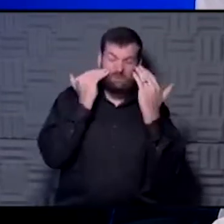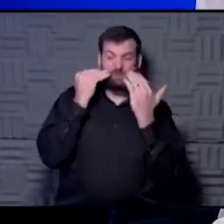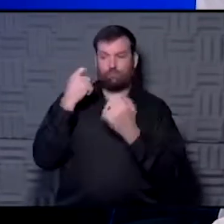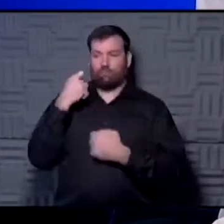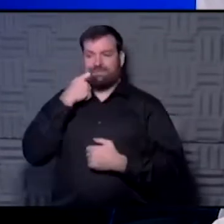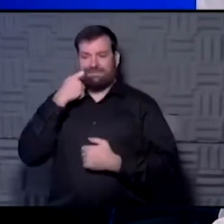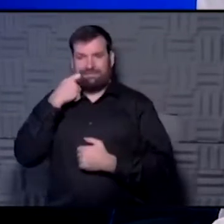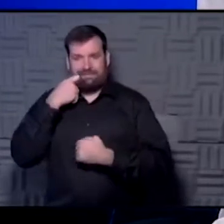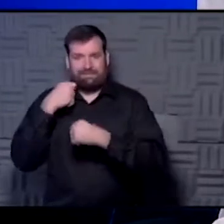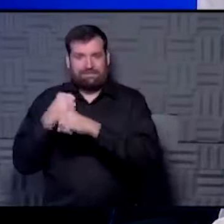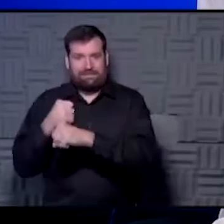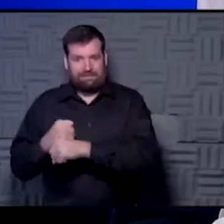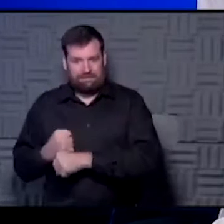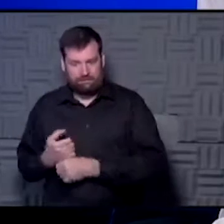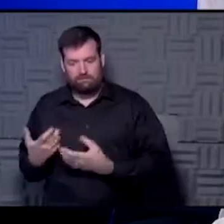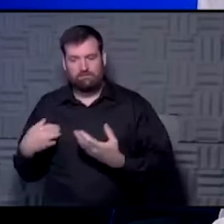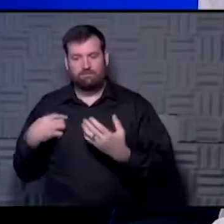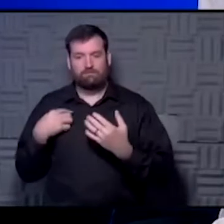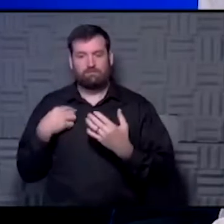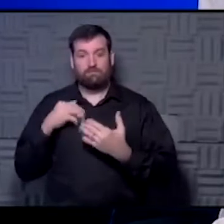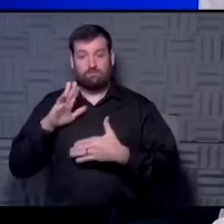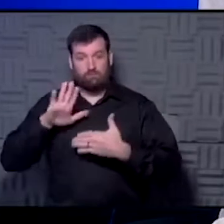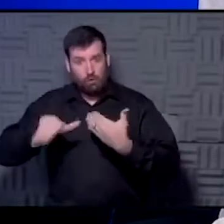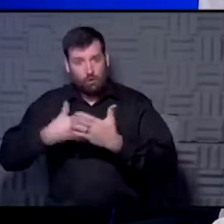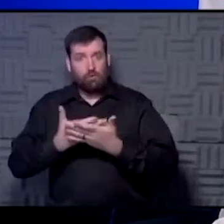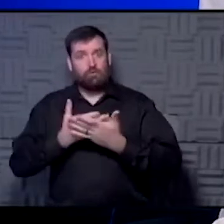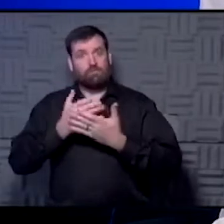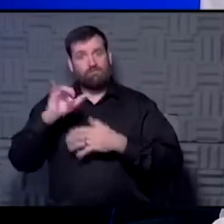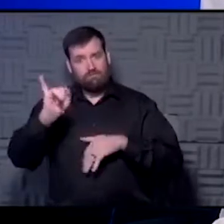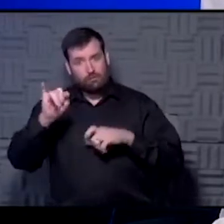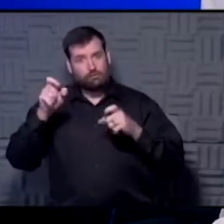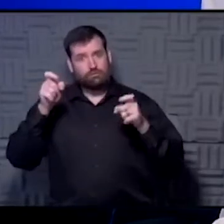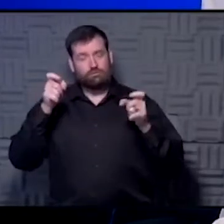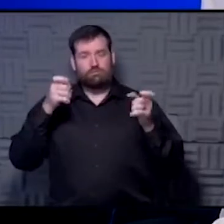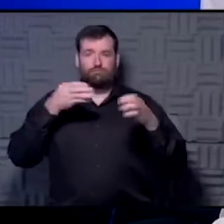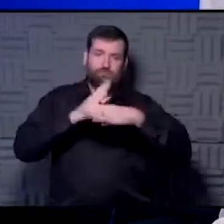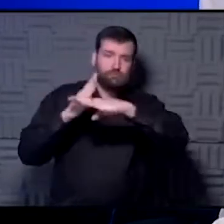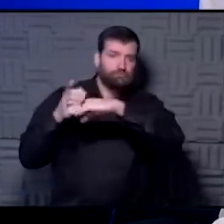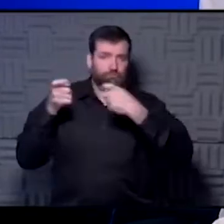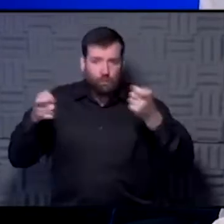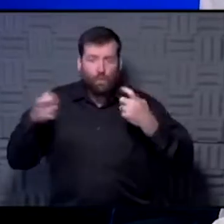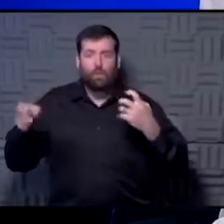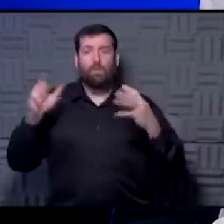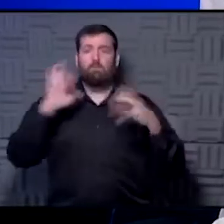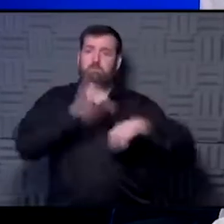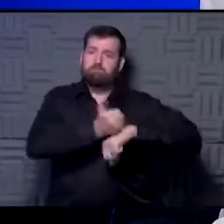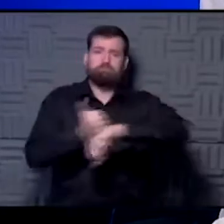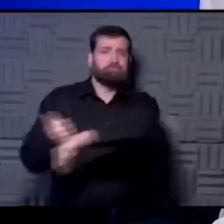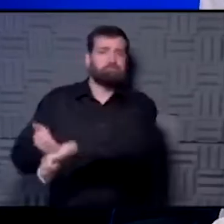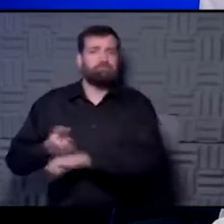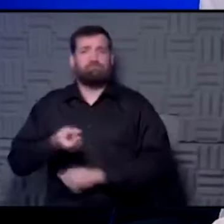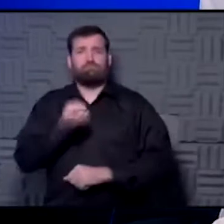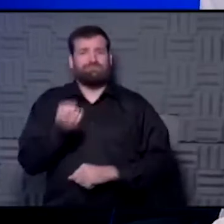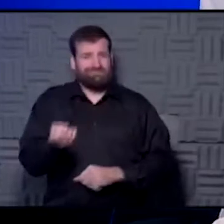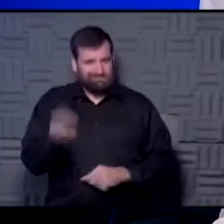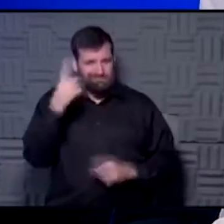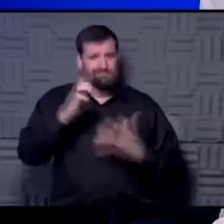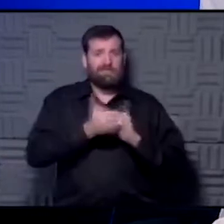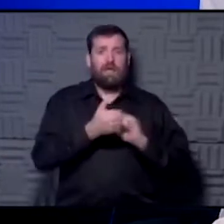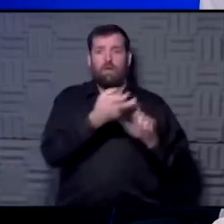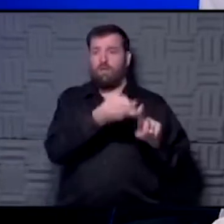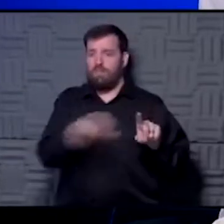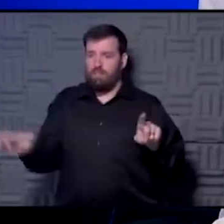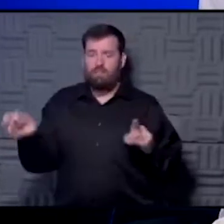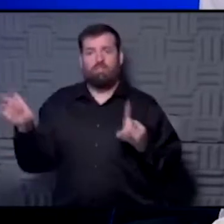recent statistics, when we've got all of our infection prevention control plans in place, when we really understood how the virus is transmitted